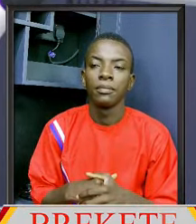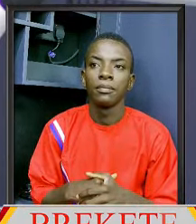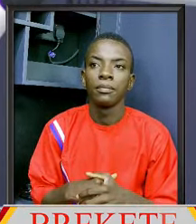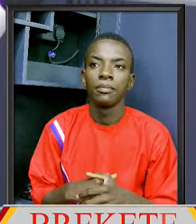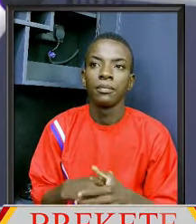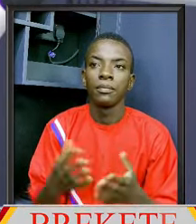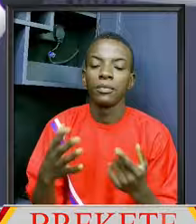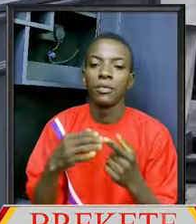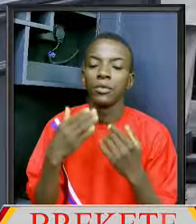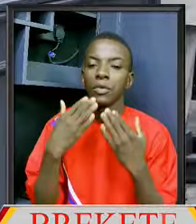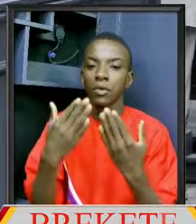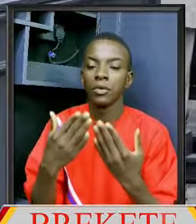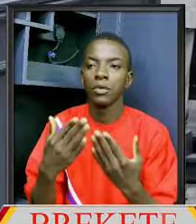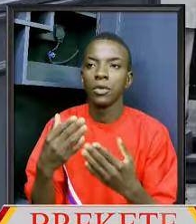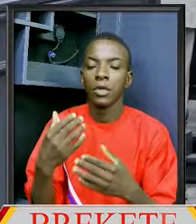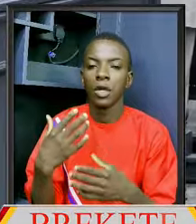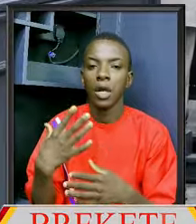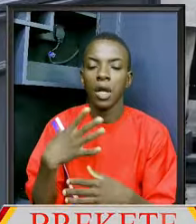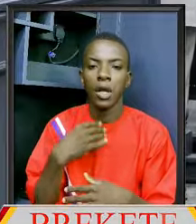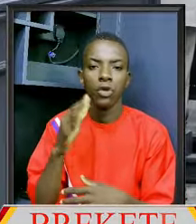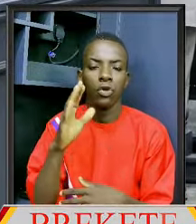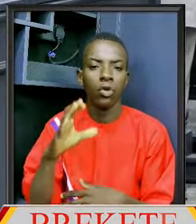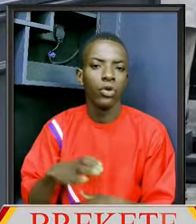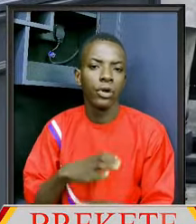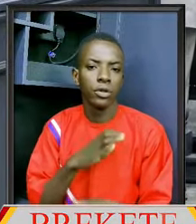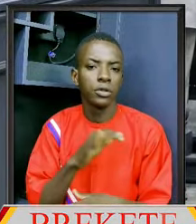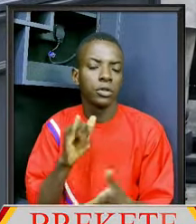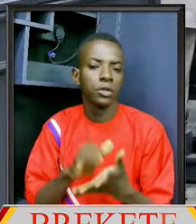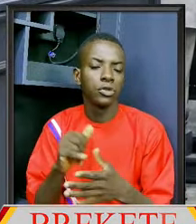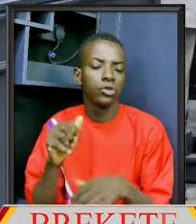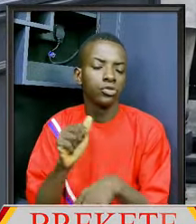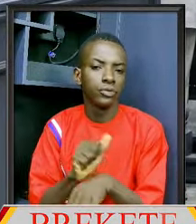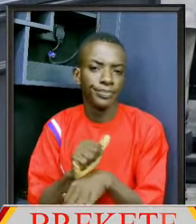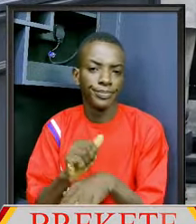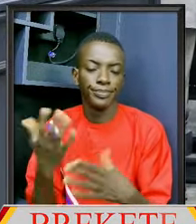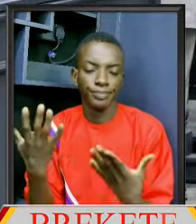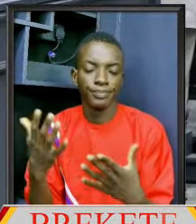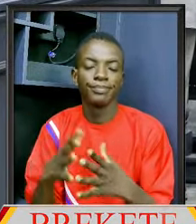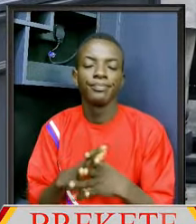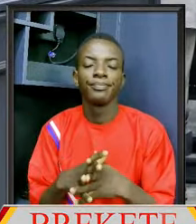Yes. Okay, I want to thank you and your council for the work that they do.